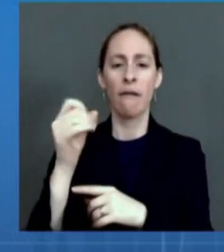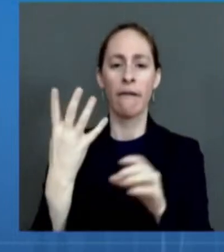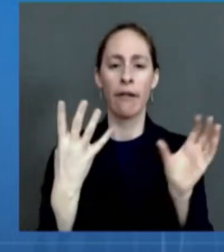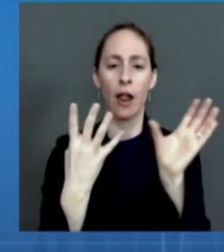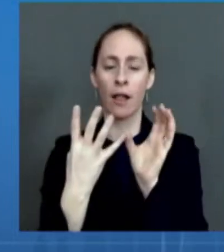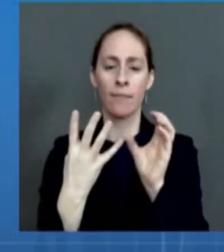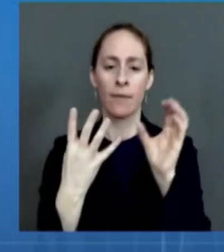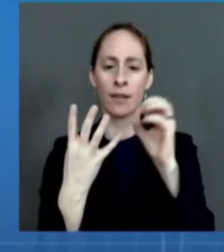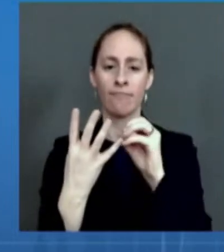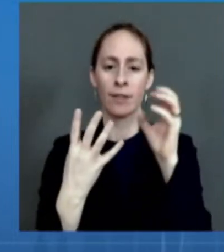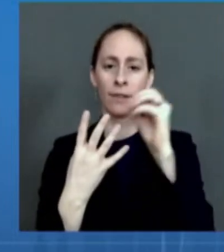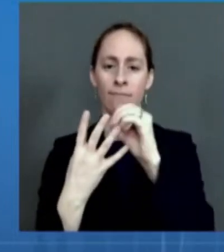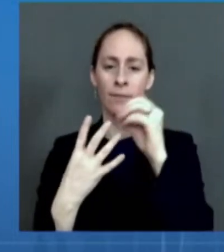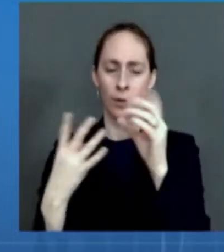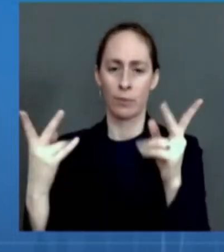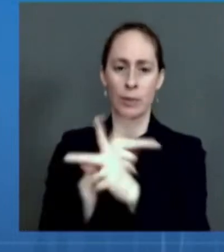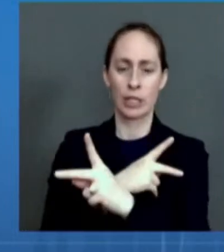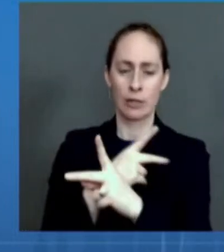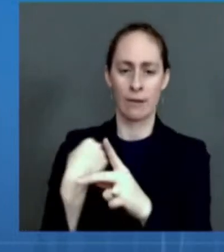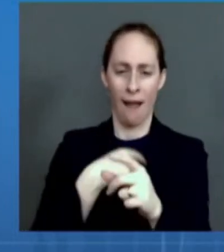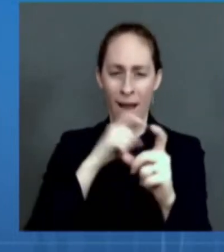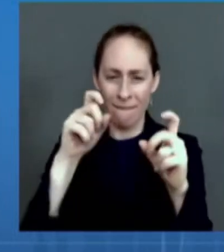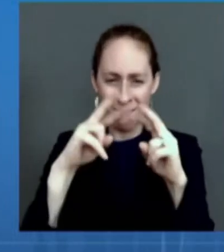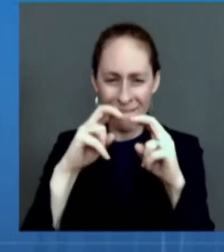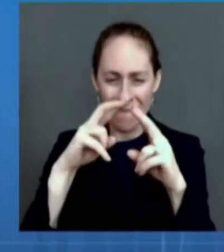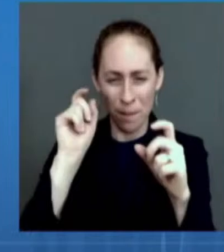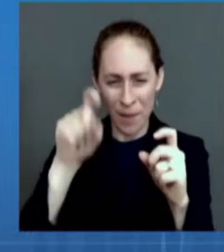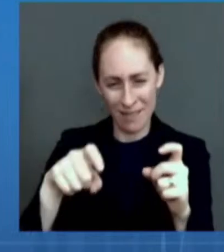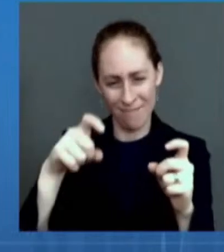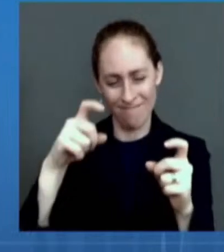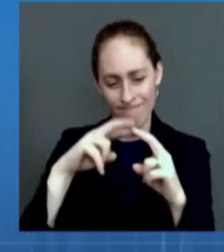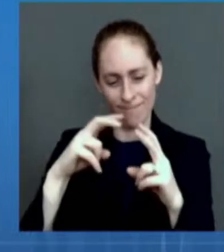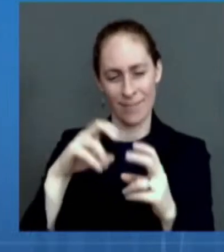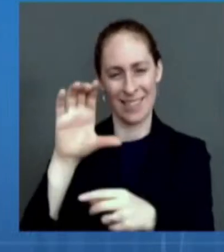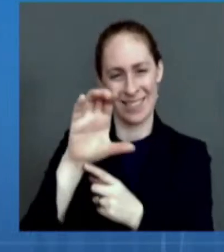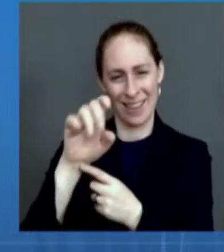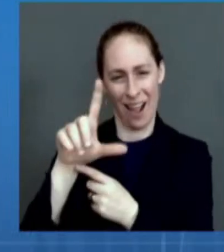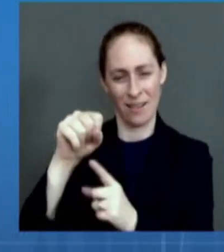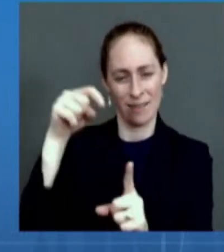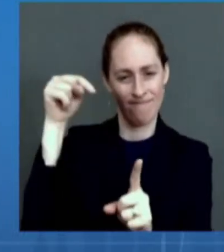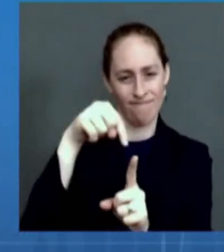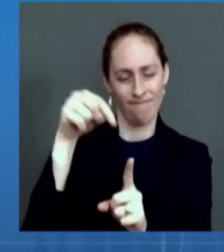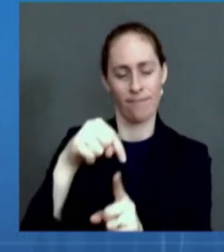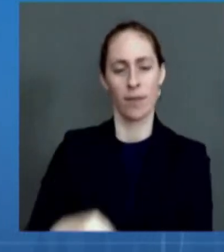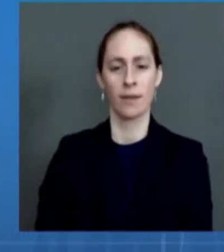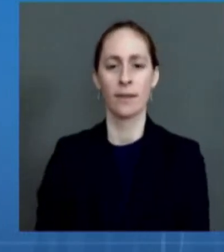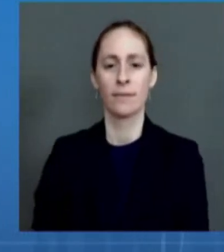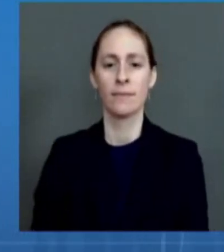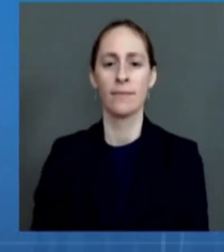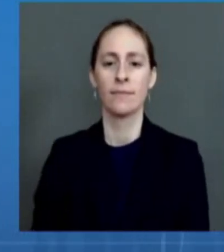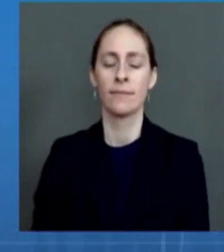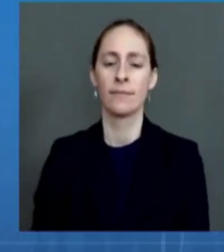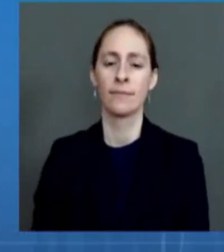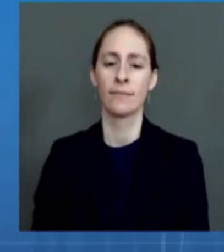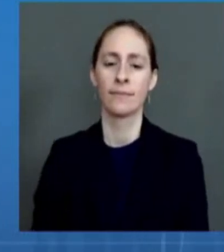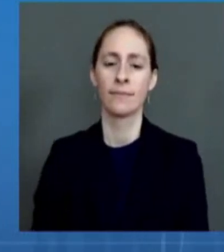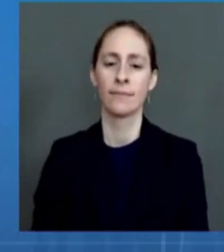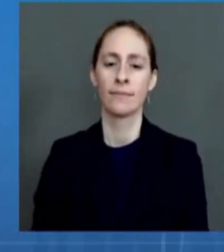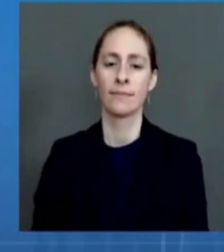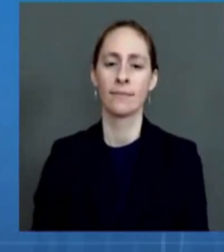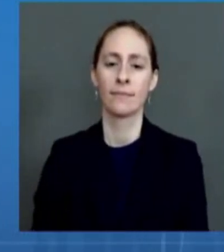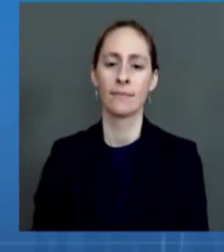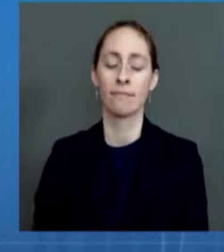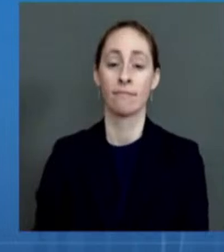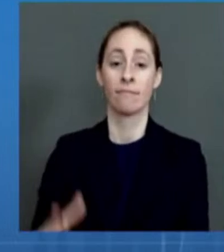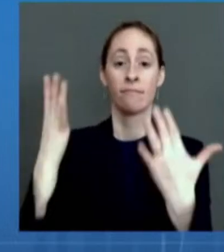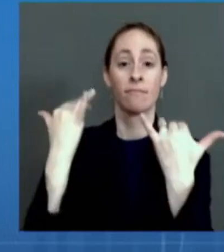Walensky? With regard to test to stay, so this was a strategy that looked at unvaccinated children because vaccines were not available. Of